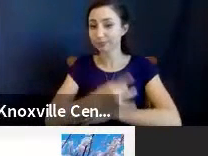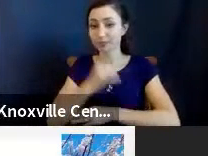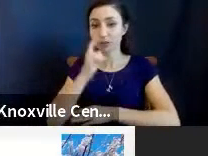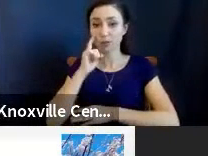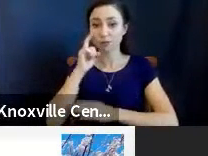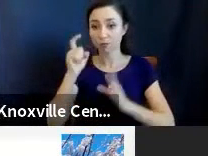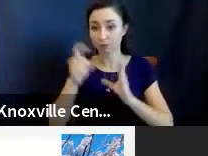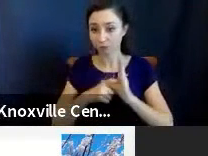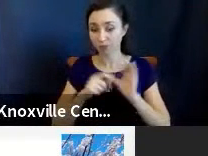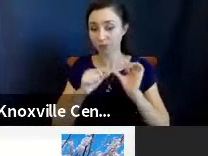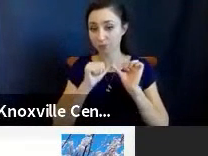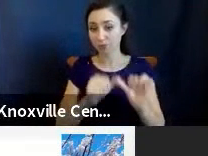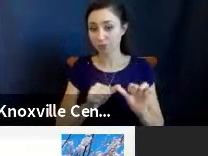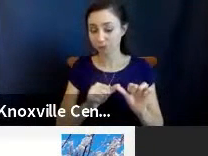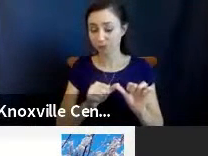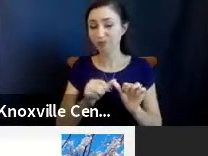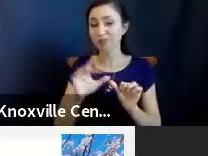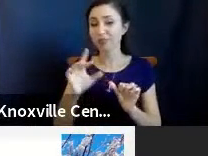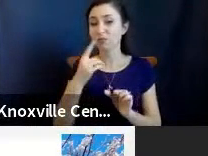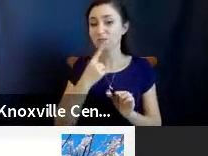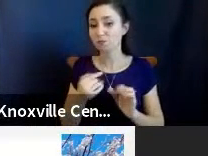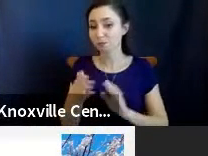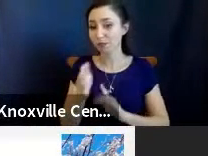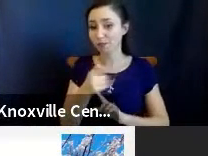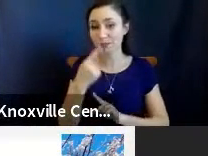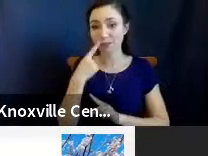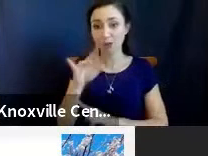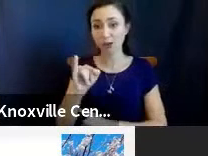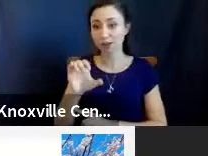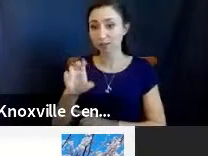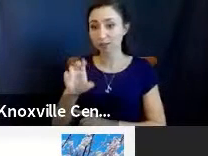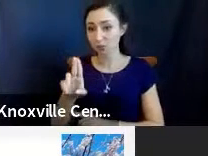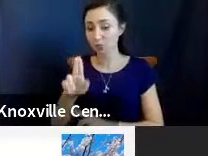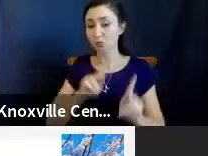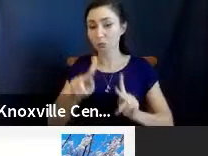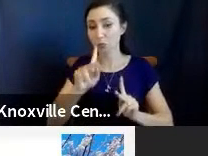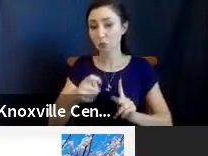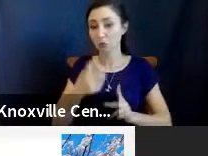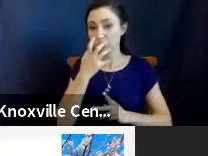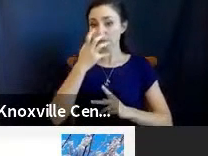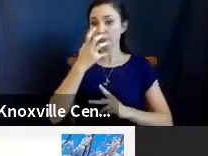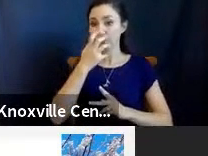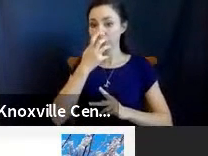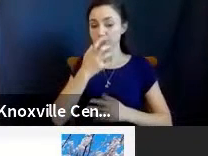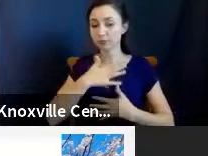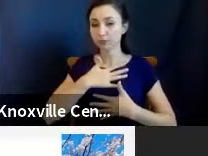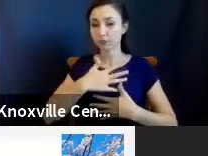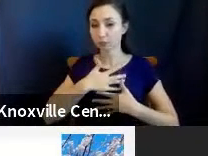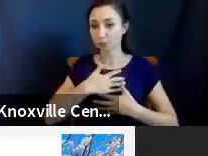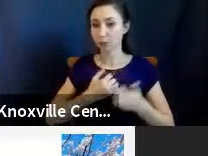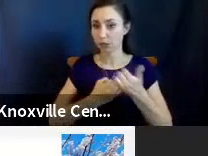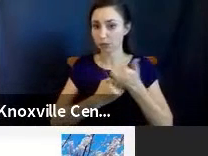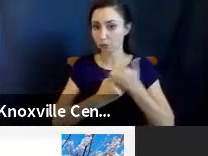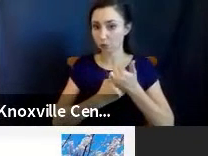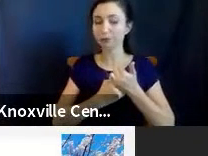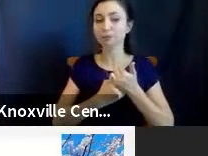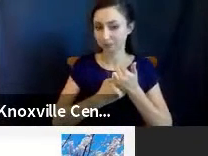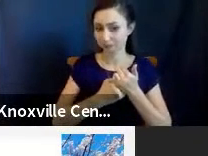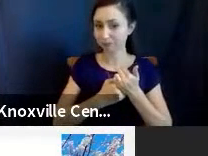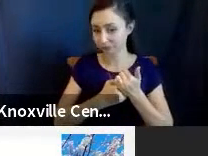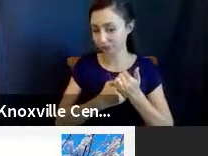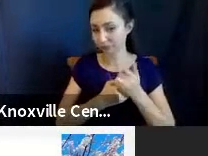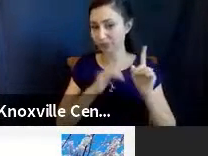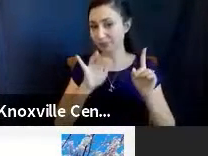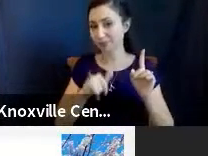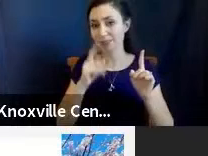red flags for ICU hospitalizations and inpatients requiring ventilation. Both of these metrics reflect a continuous